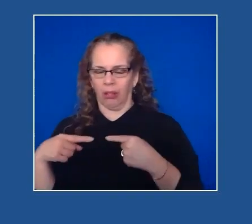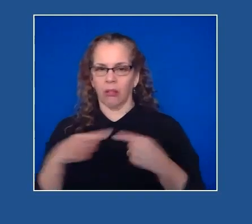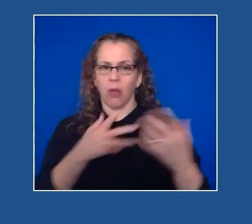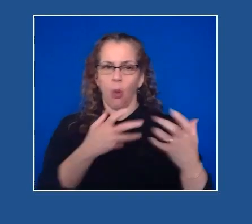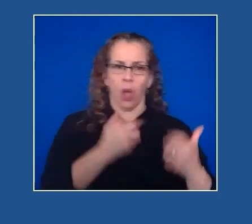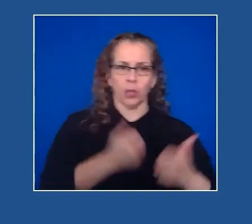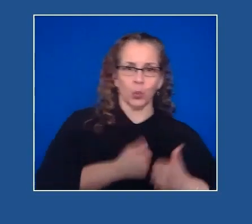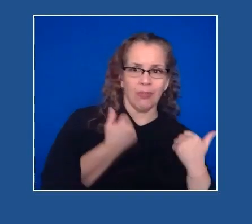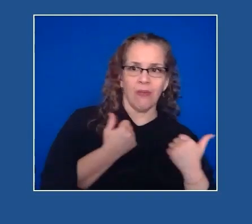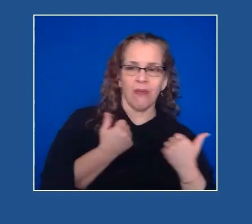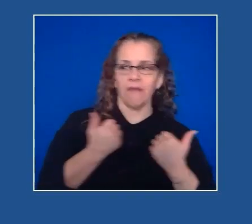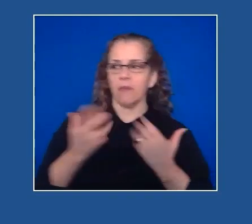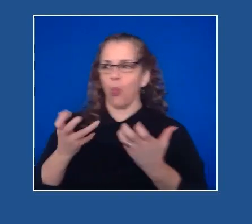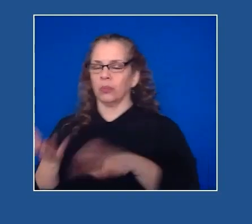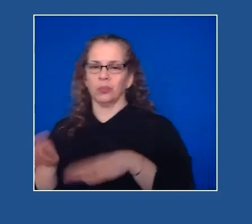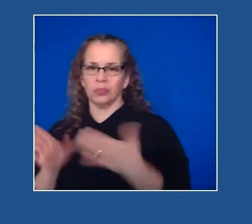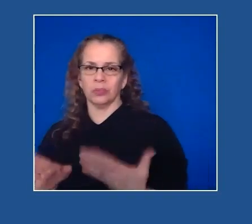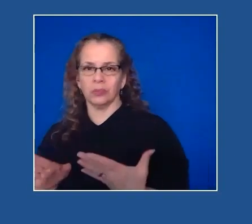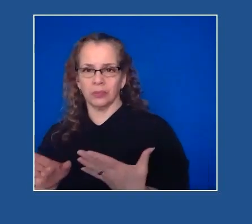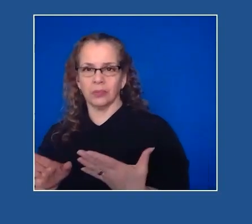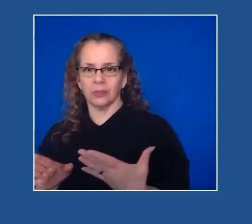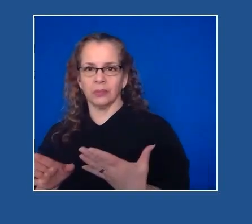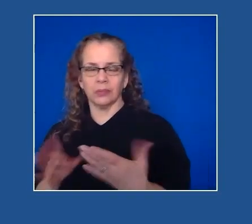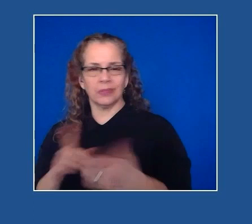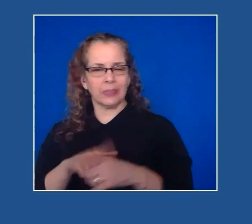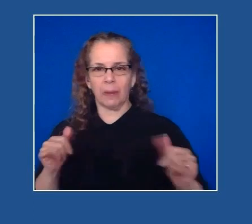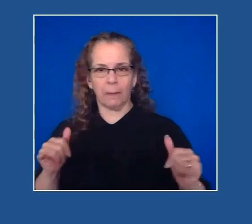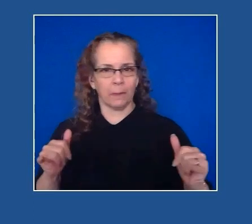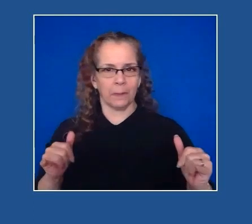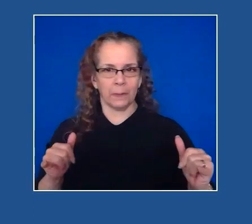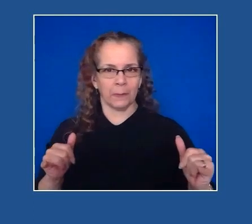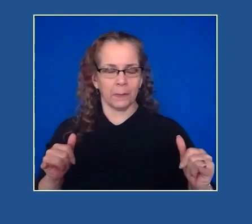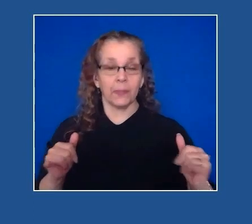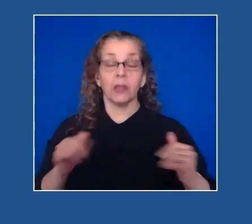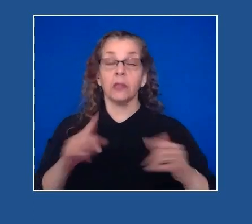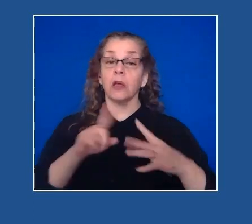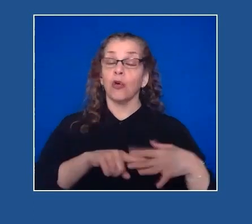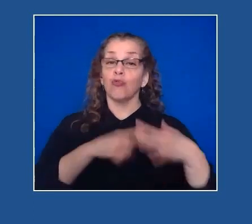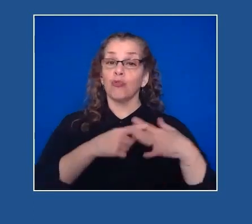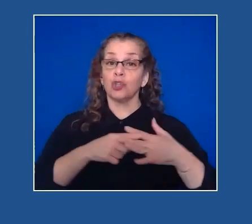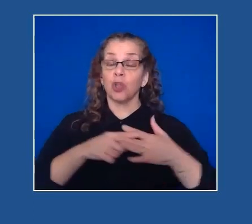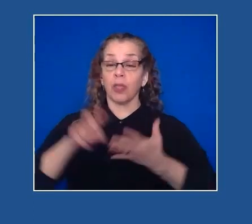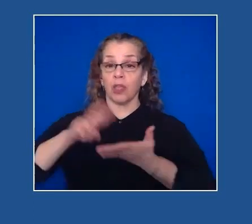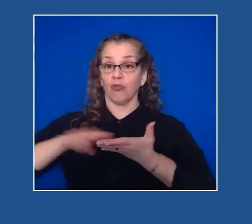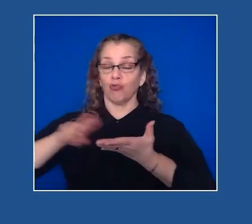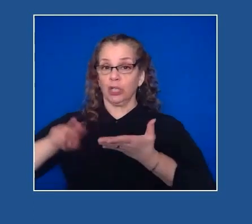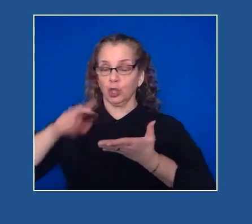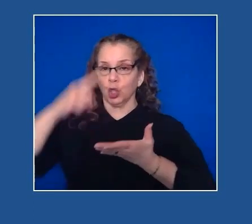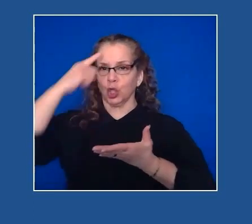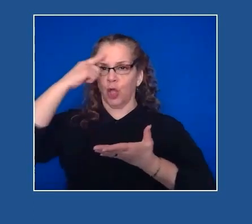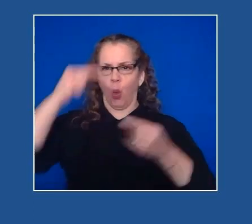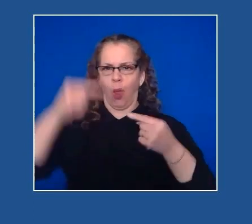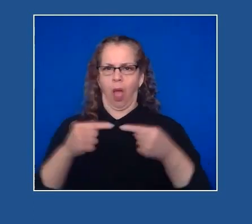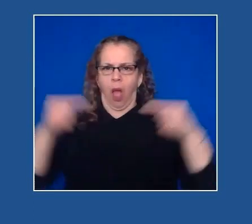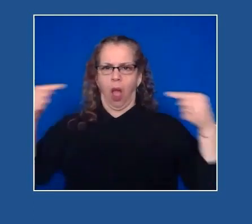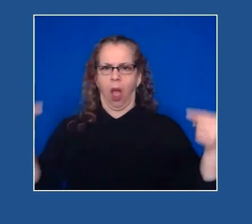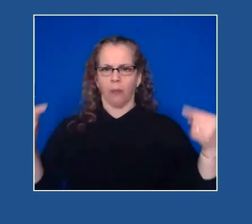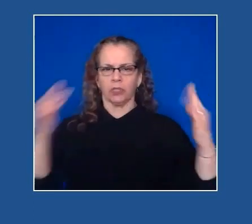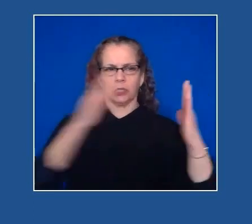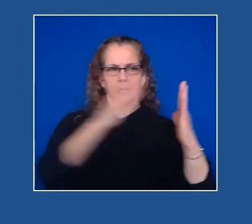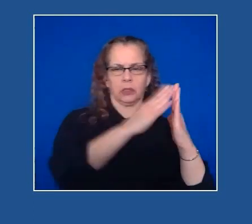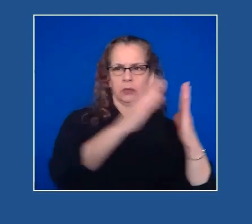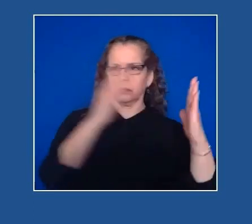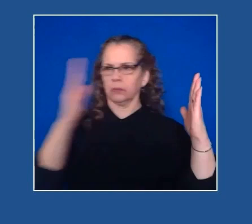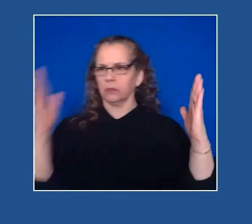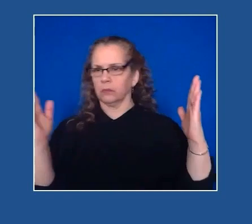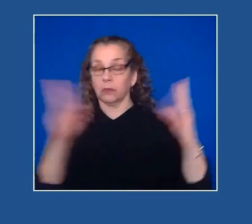and the wish to die. So traditionally, researchers have assumed that these are on opposite ends of a spectrum, and you either